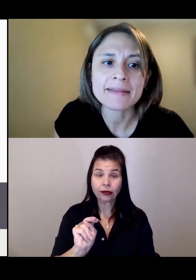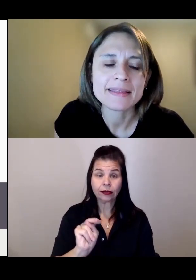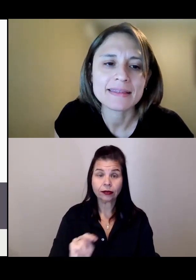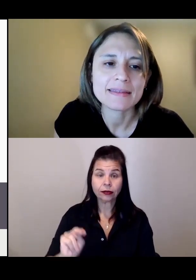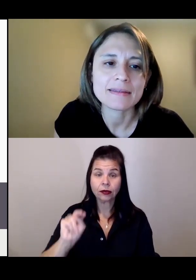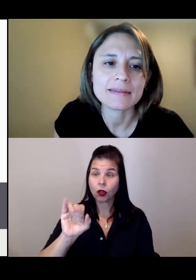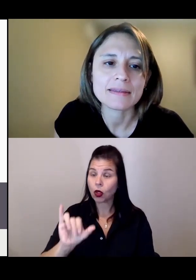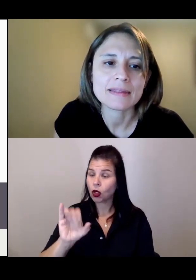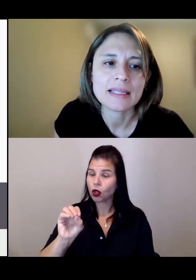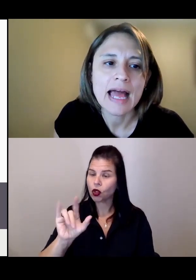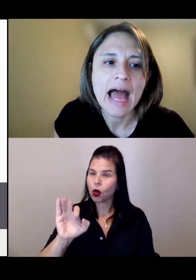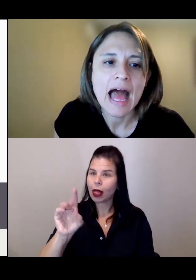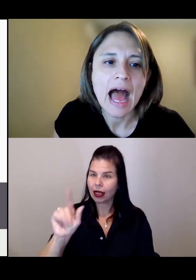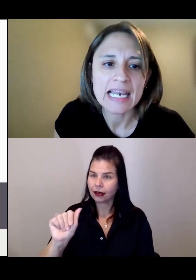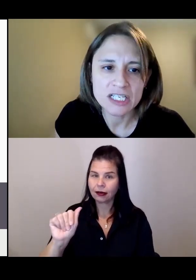Jolanda,